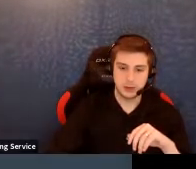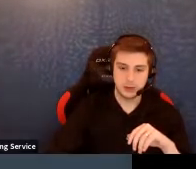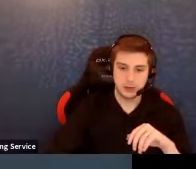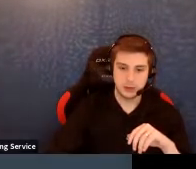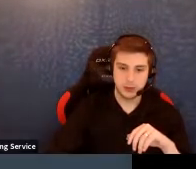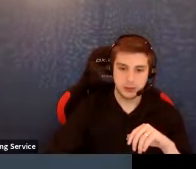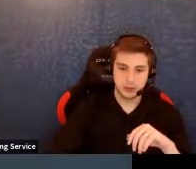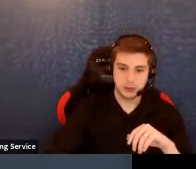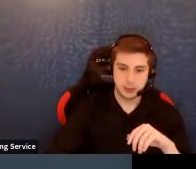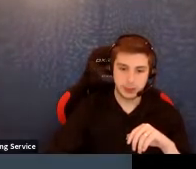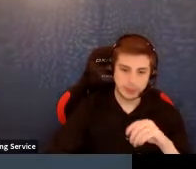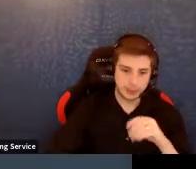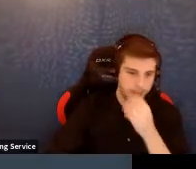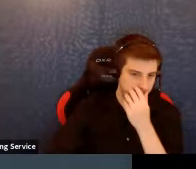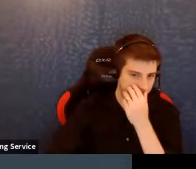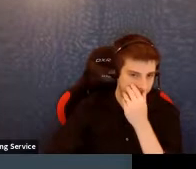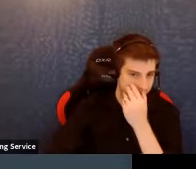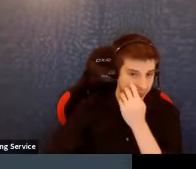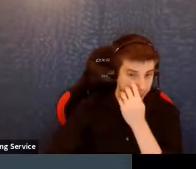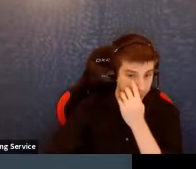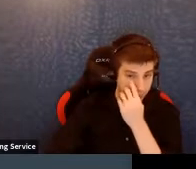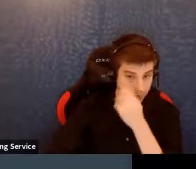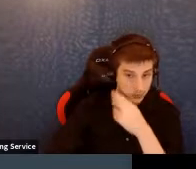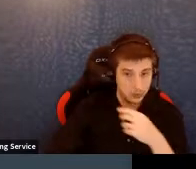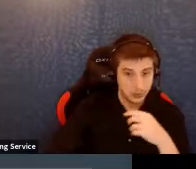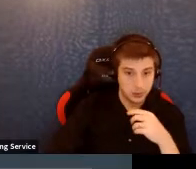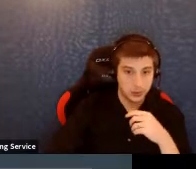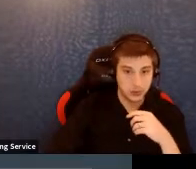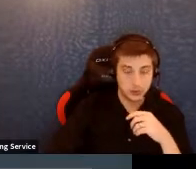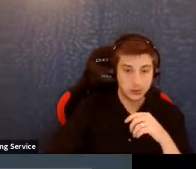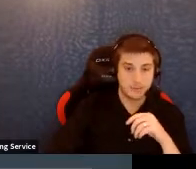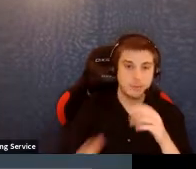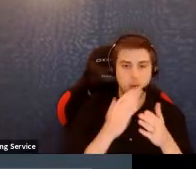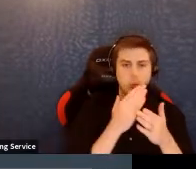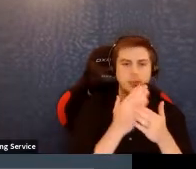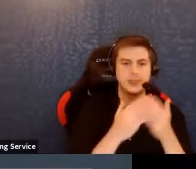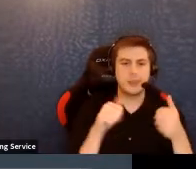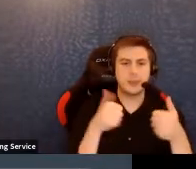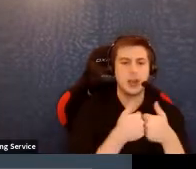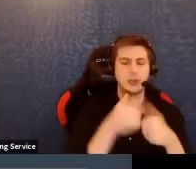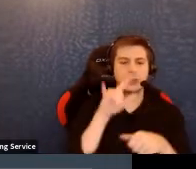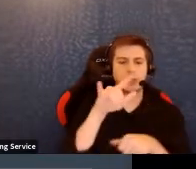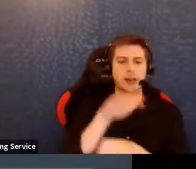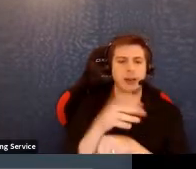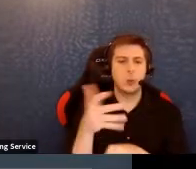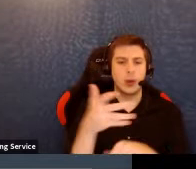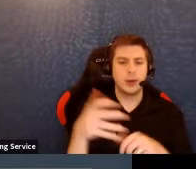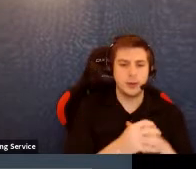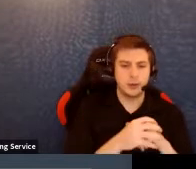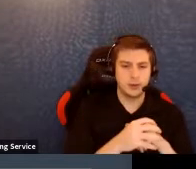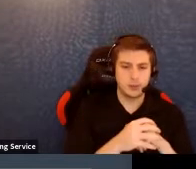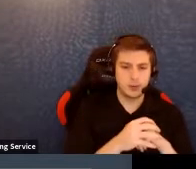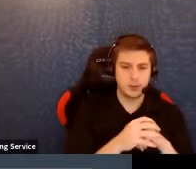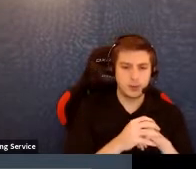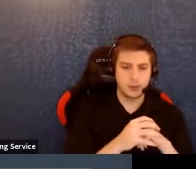So, what are some of the challenges to flying at night? The first big challenge about flying at night is